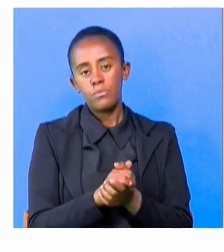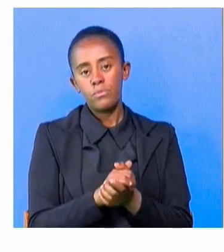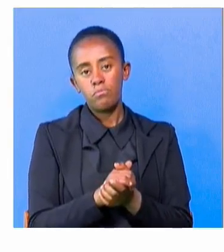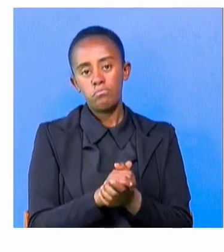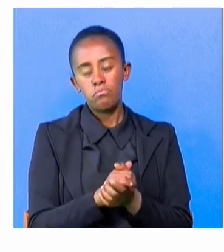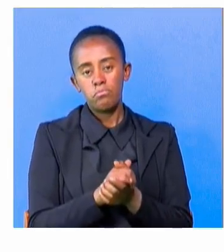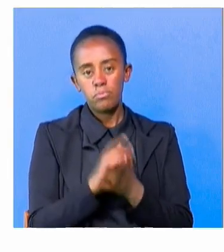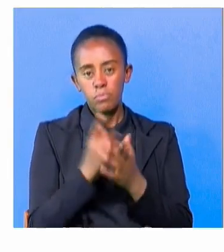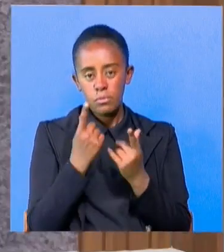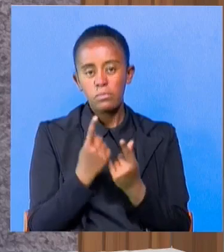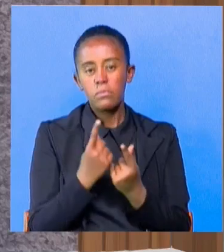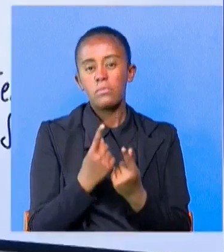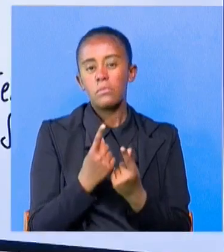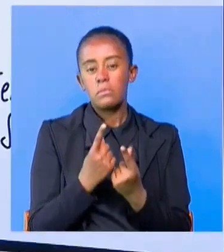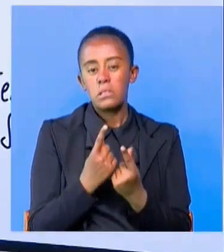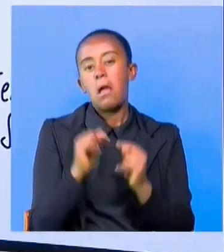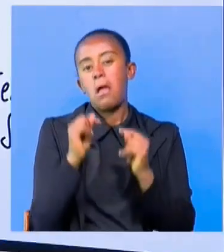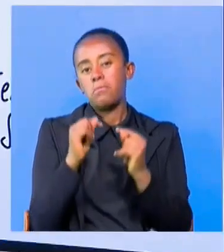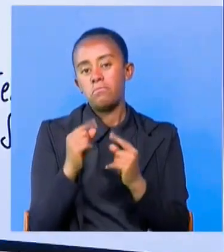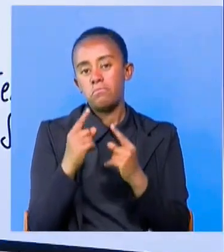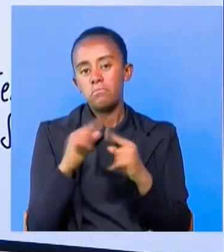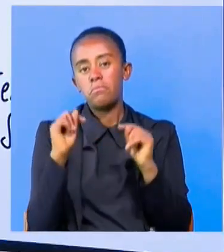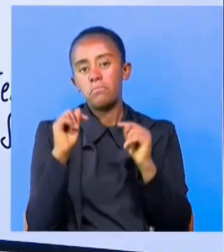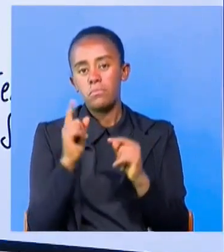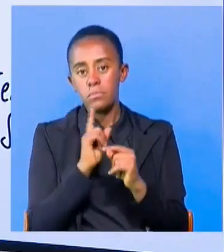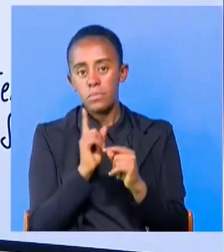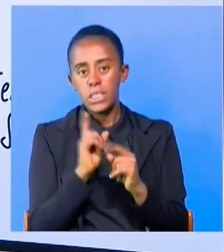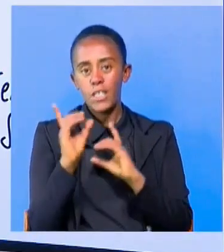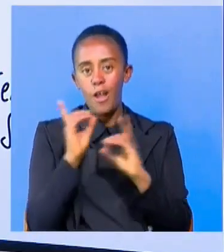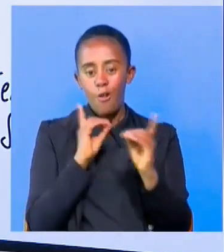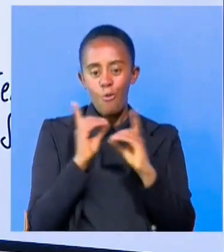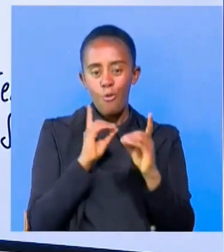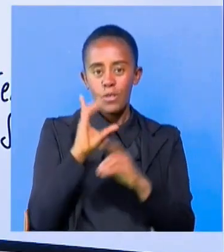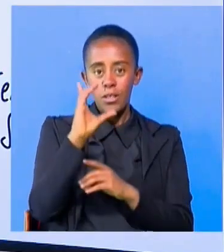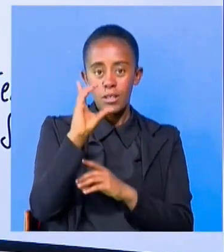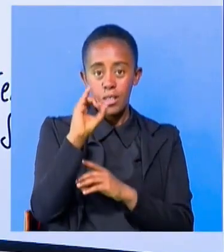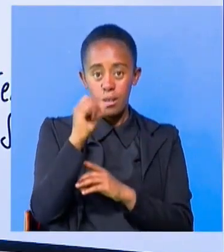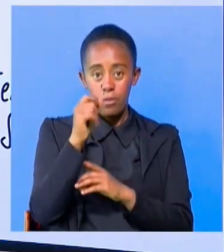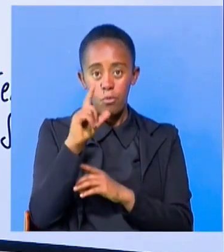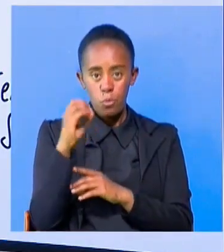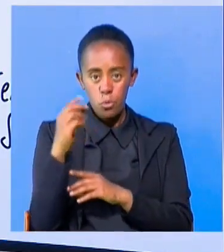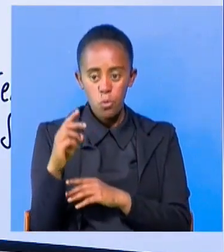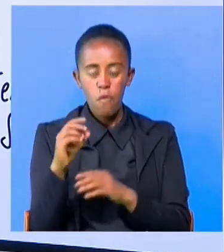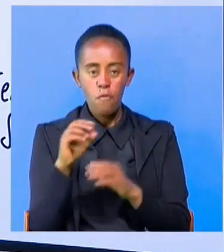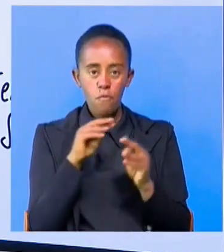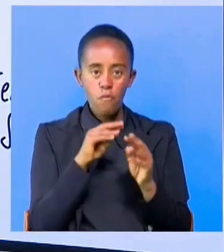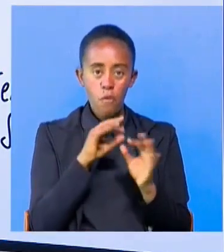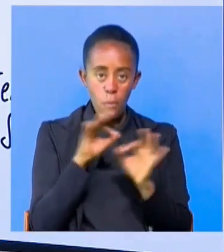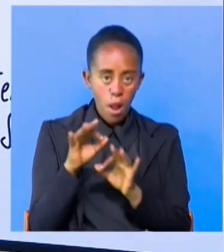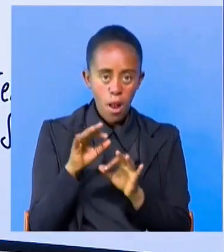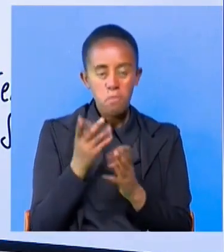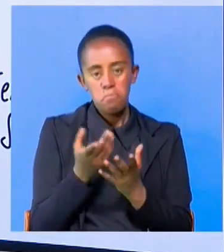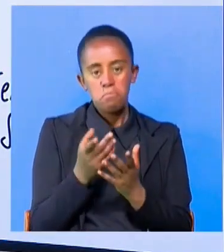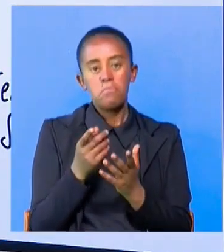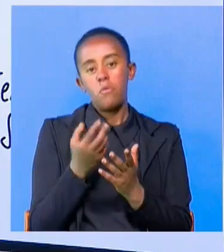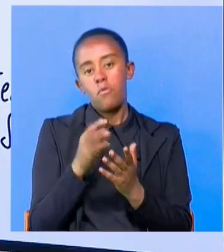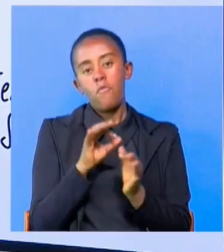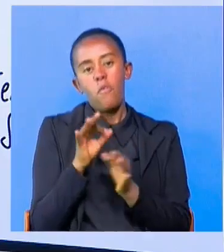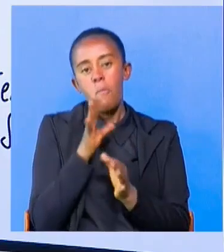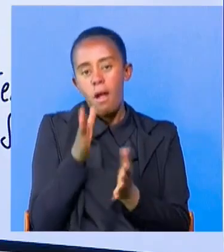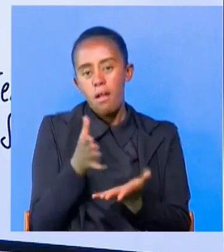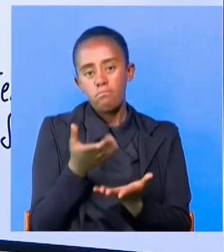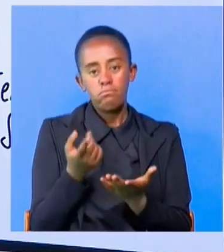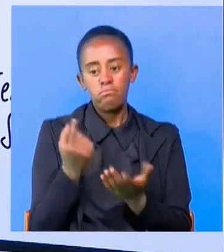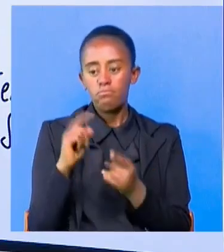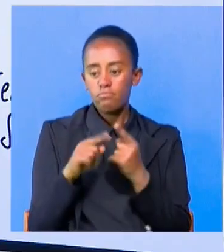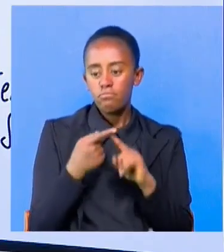So try to make a dialogue based on the two formal and informal greetings with your classmate or with